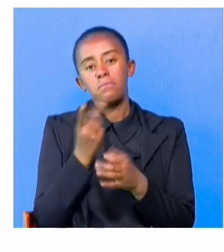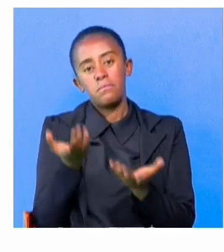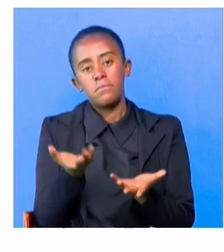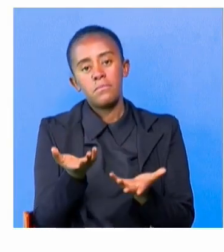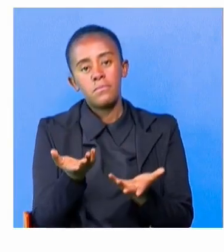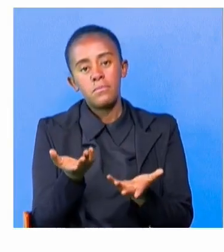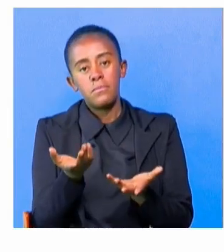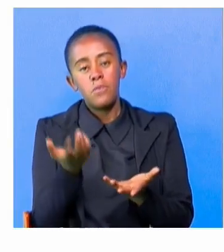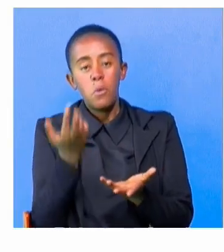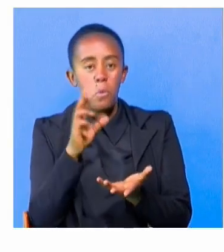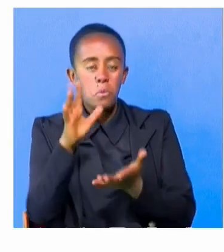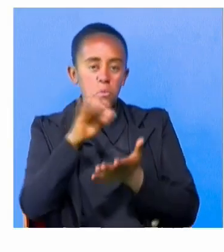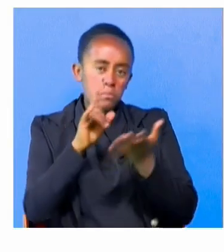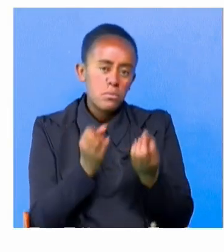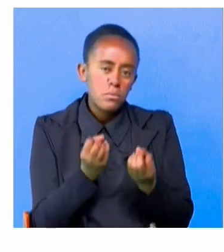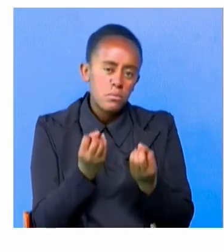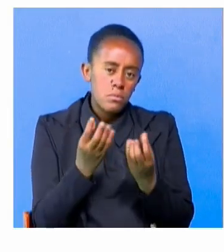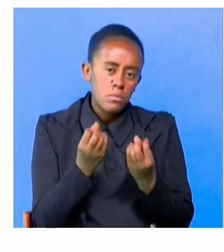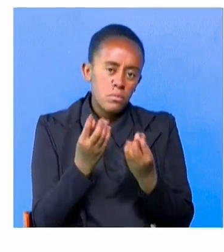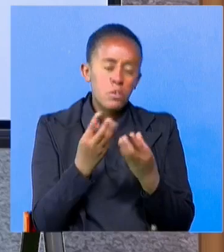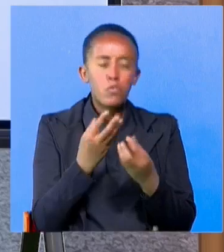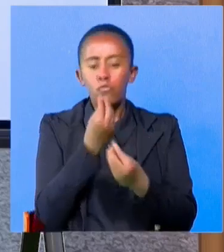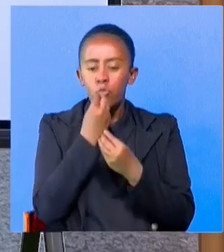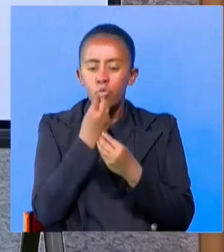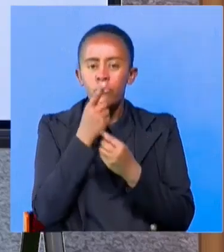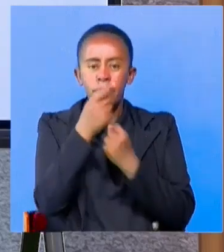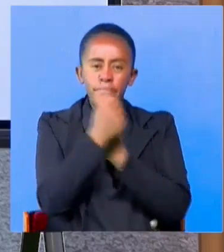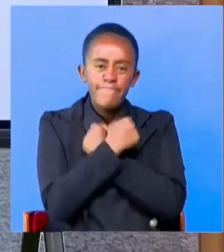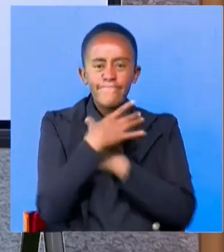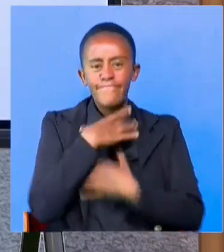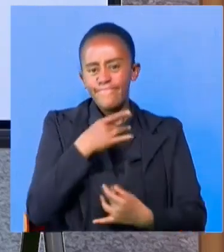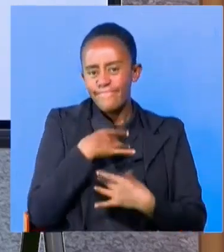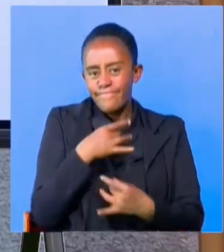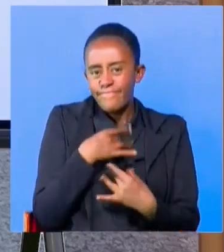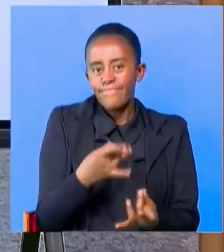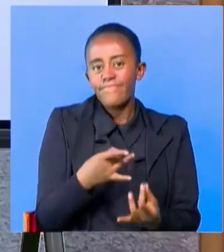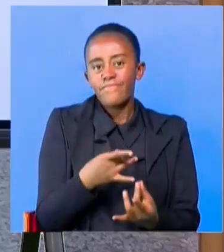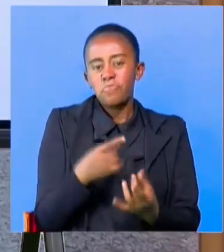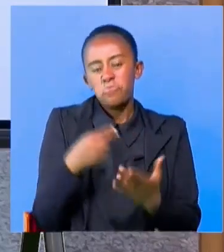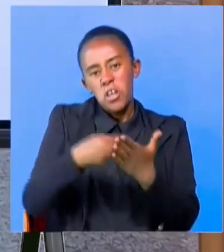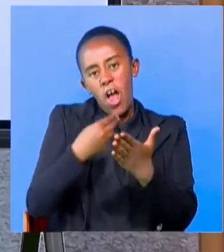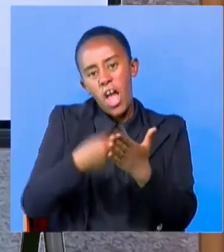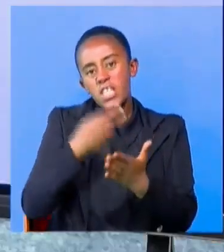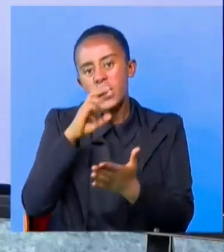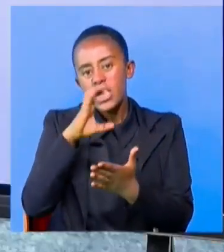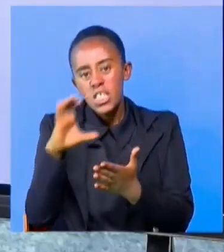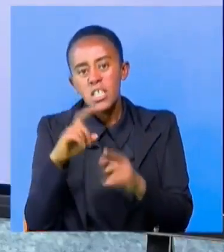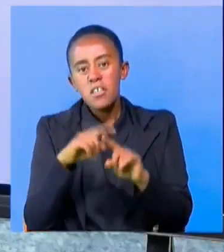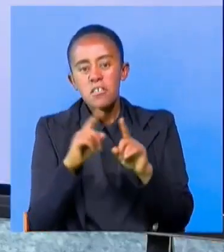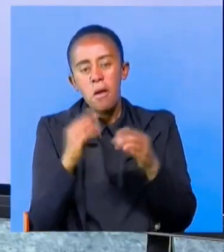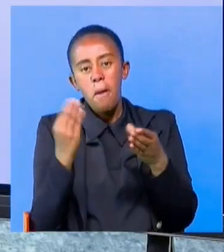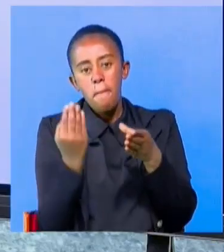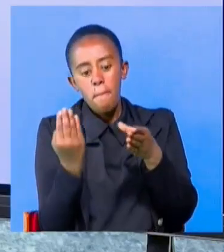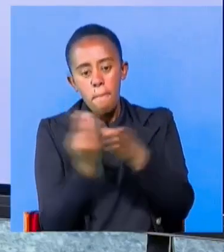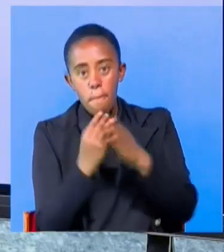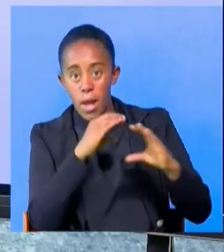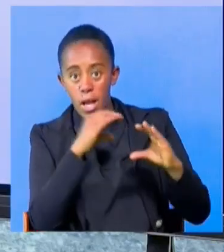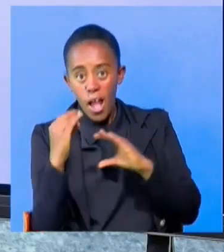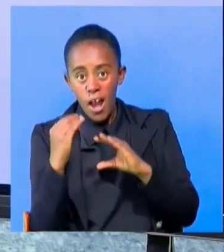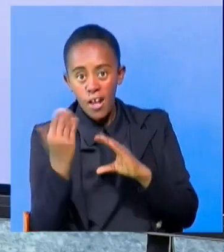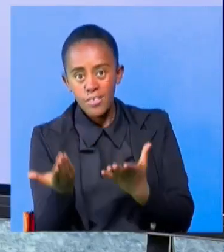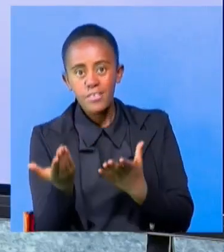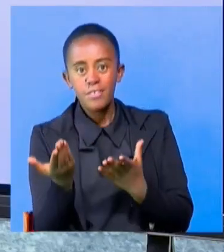Or you can mention a lot of food that you may like you can say rice, burger,